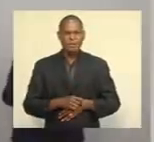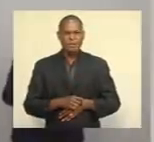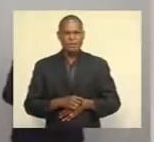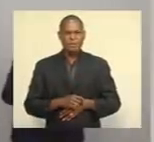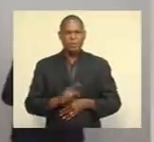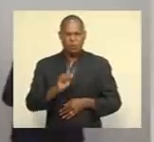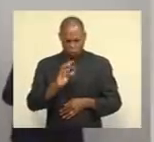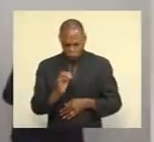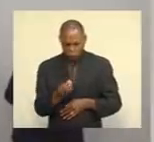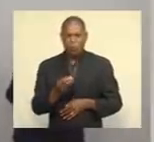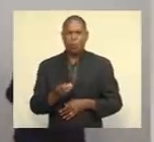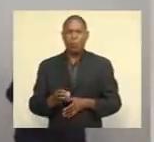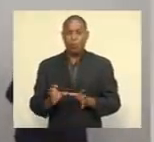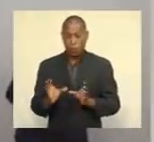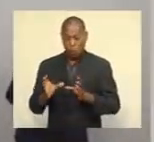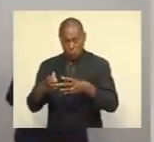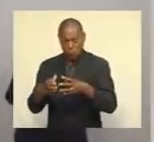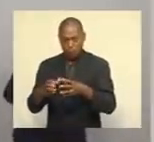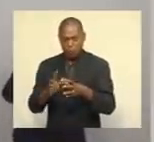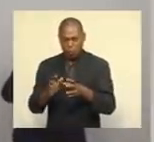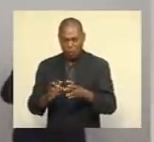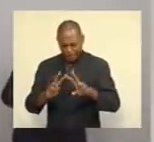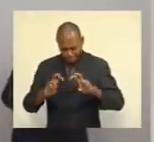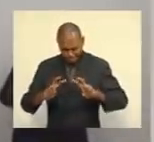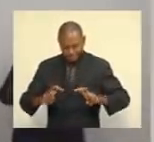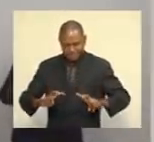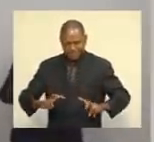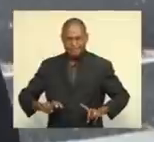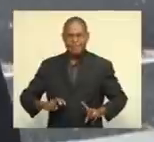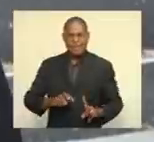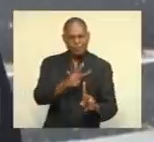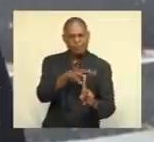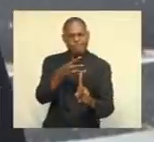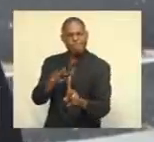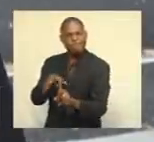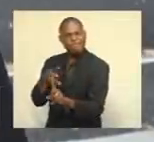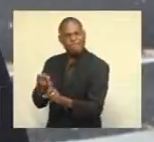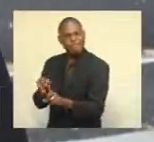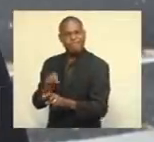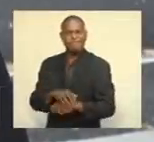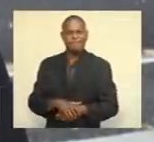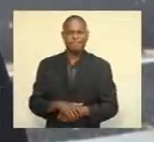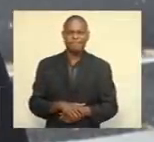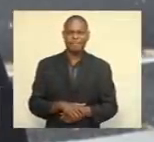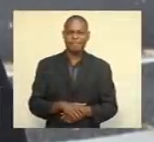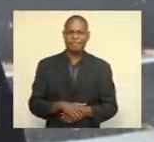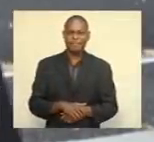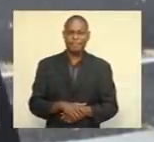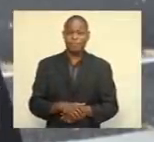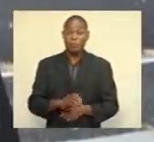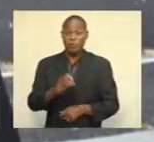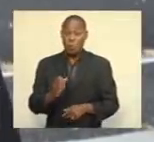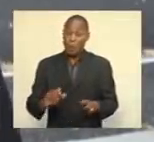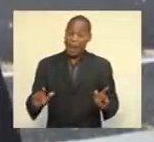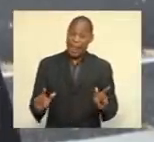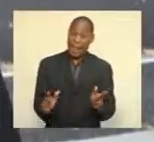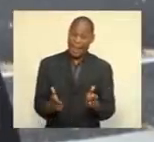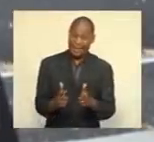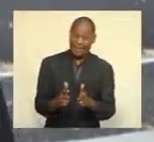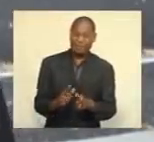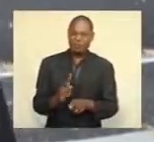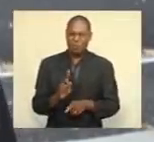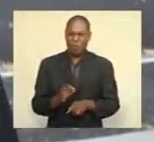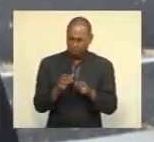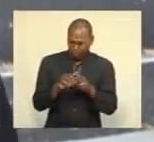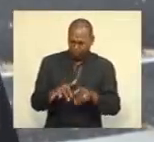group as part of their screening program. To limit the risk of mass transmission, the government has